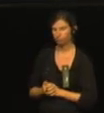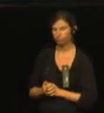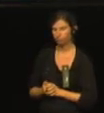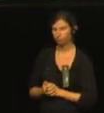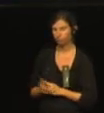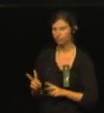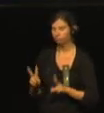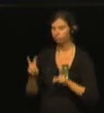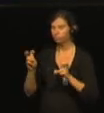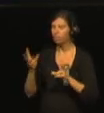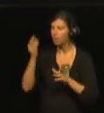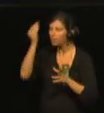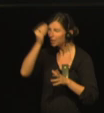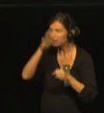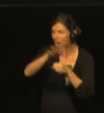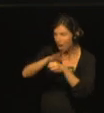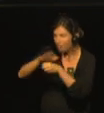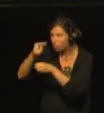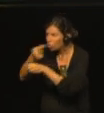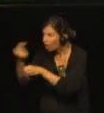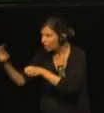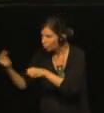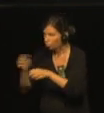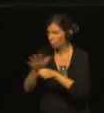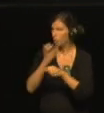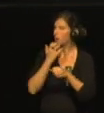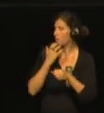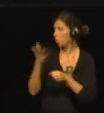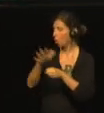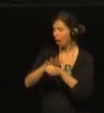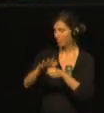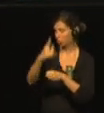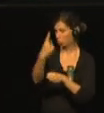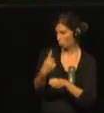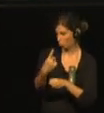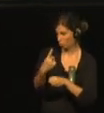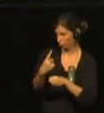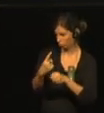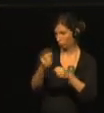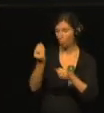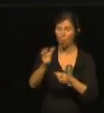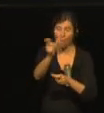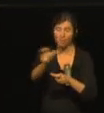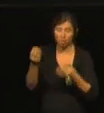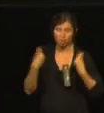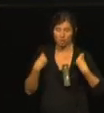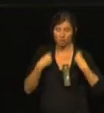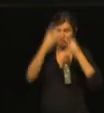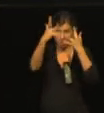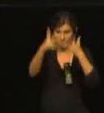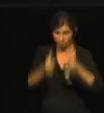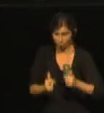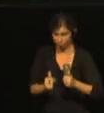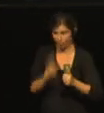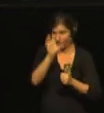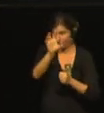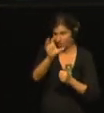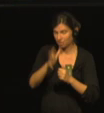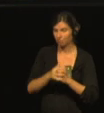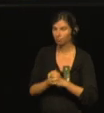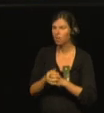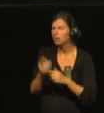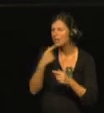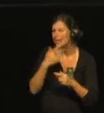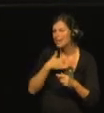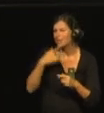domain one is about the demographics, the deafblindness, the rates. Domain two, personal